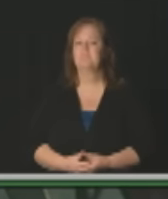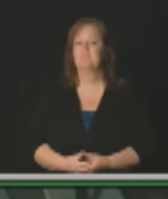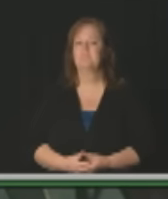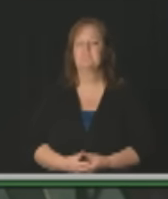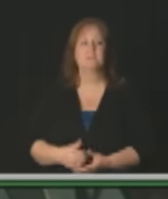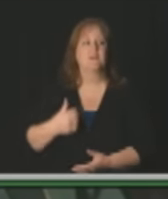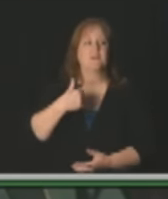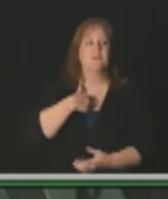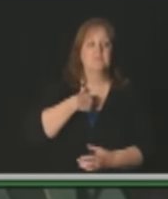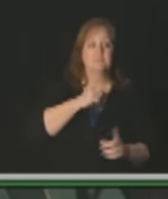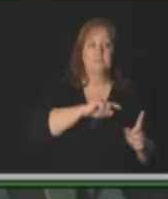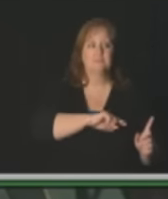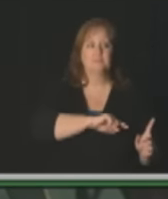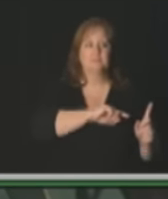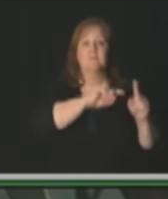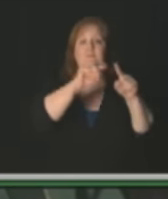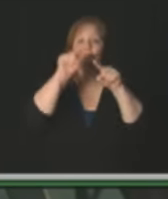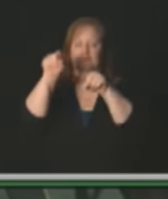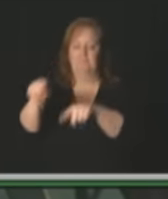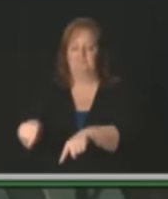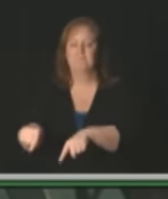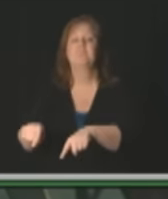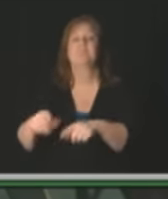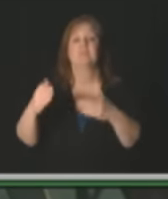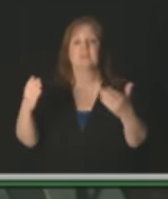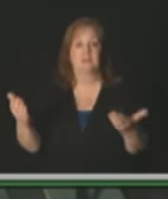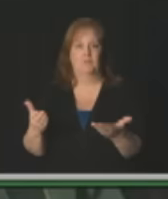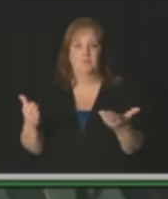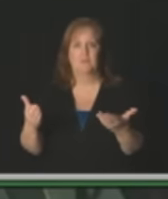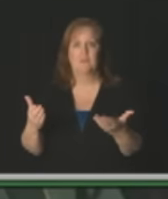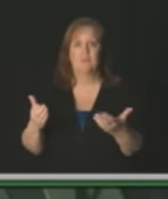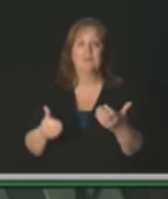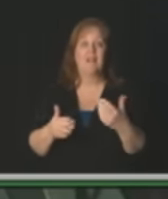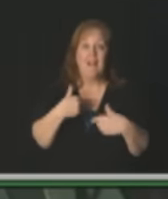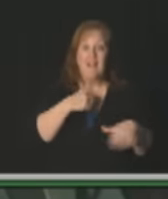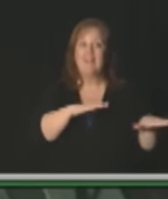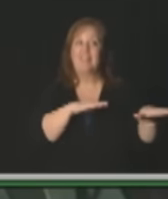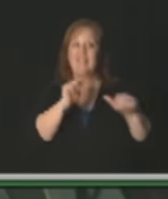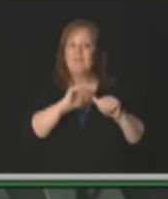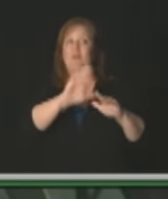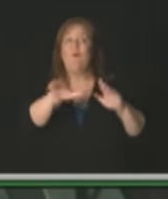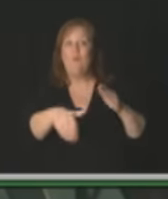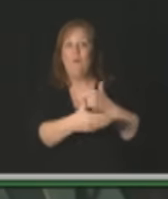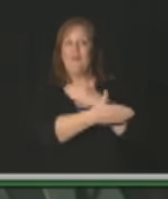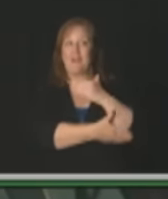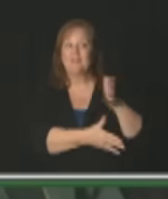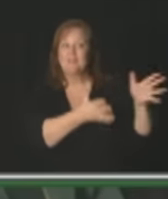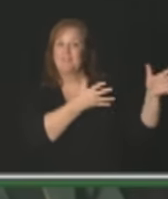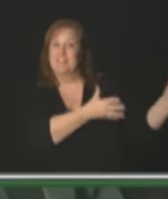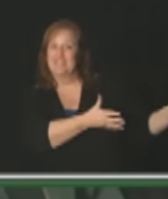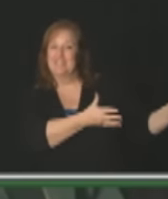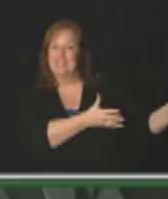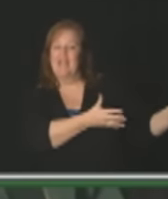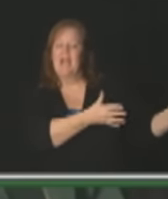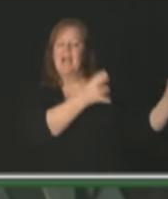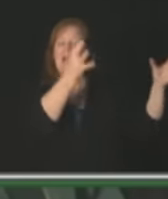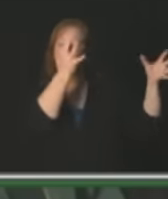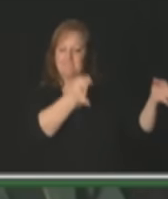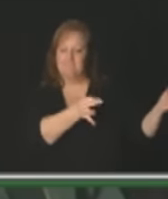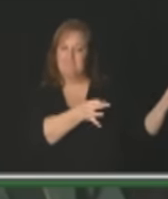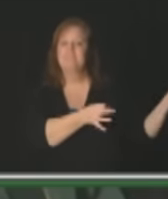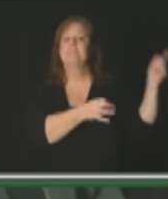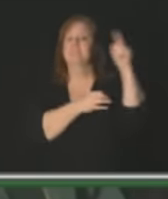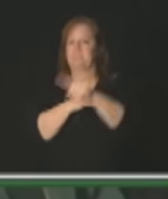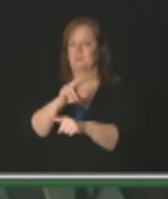people don't do. When you graduate, you leave your mom's house, but I left the whole continent behind. I decided I was going to the United States, and that's what I